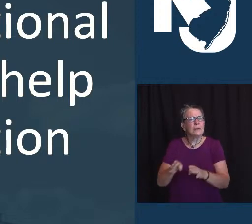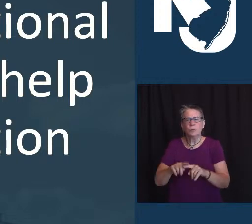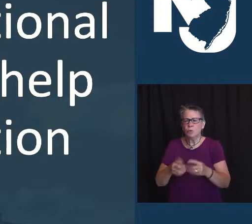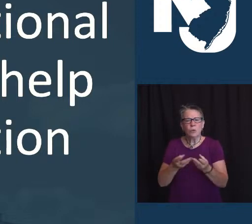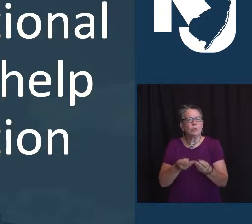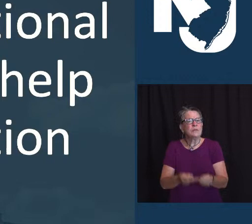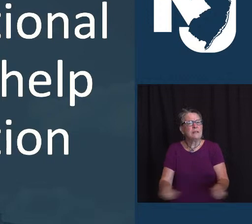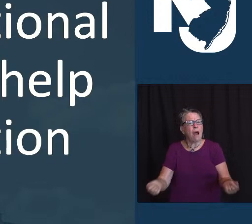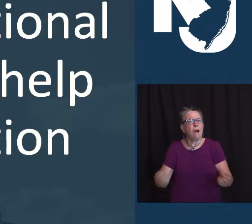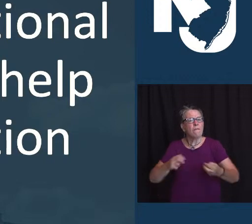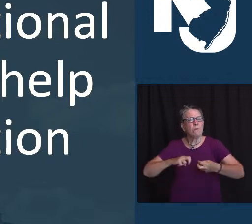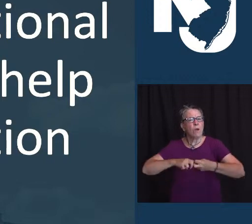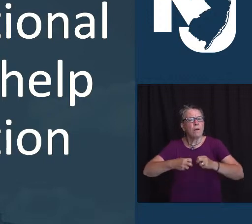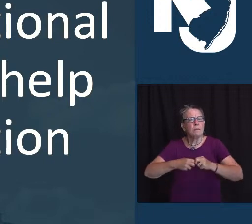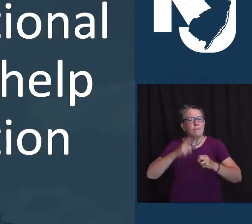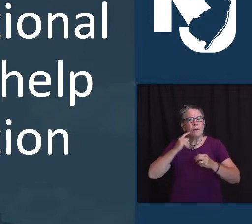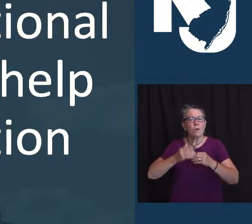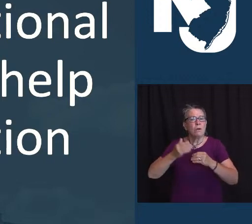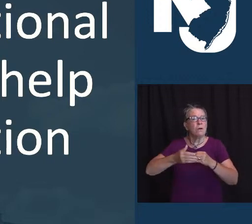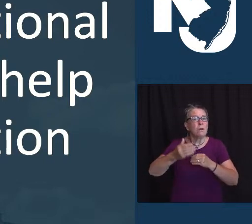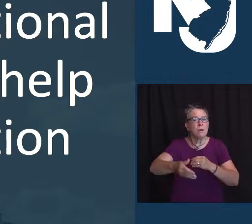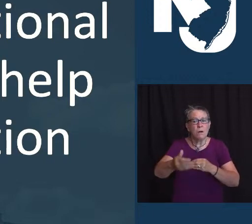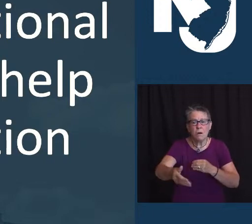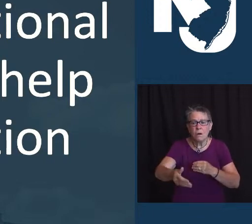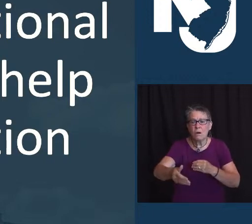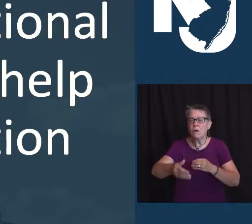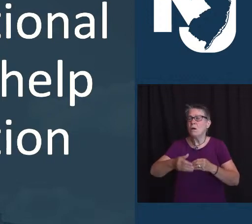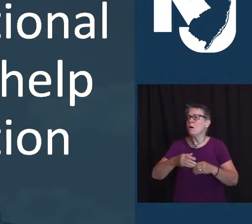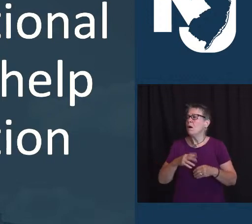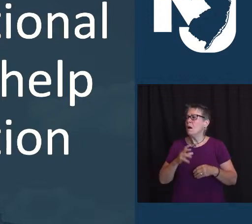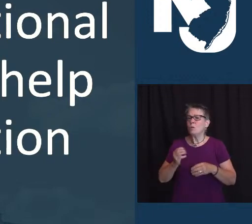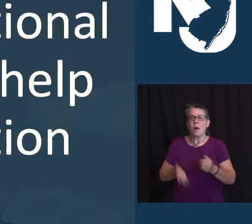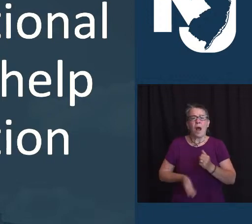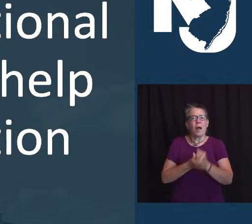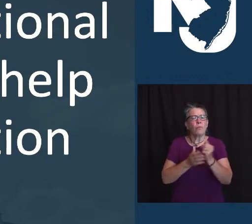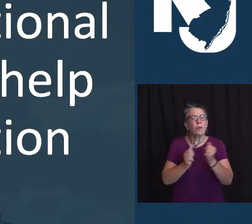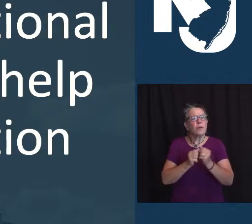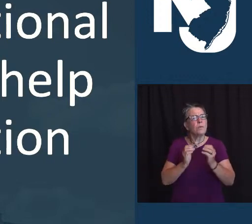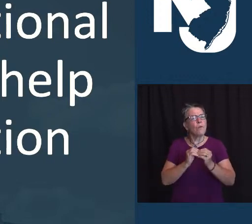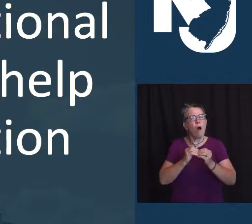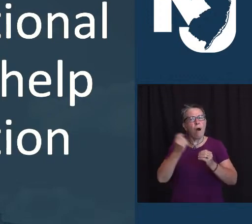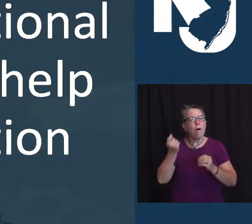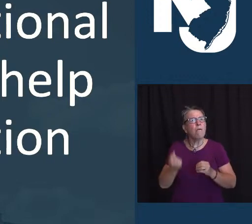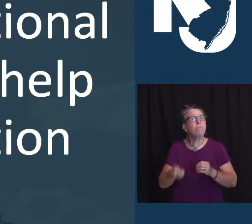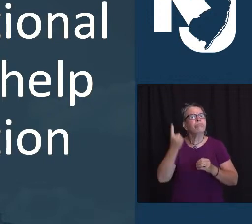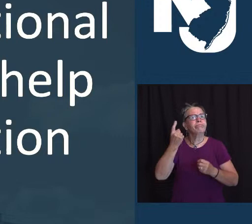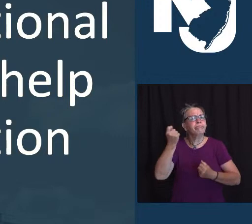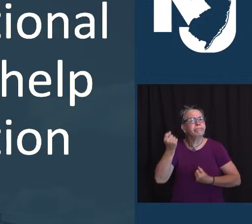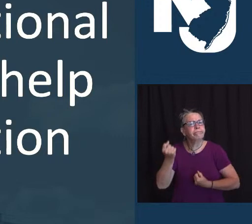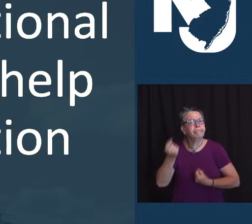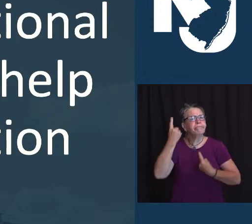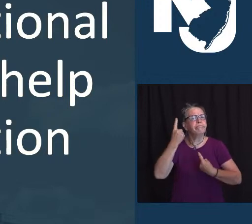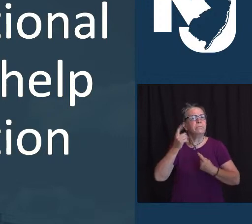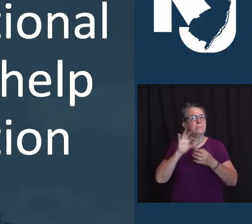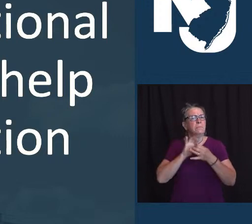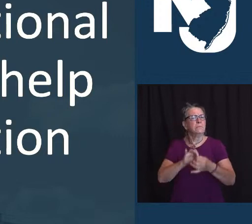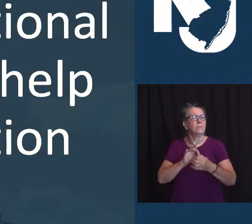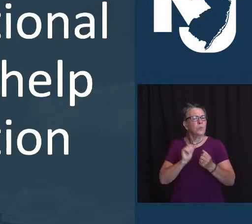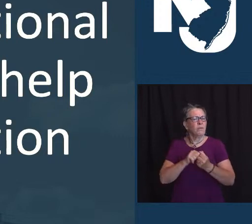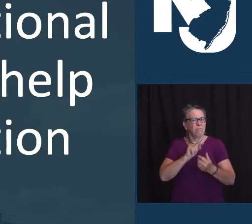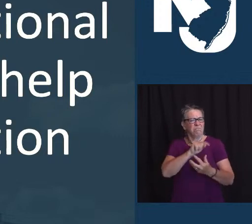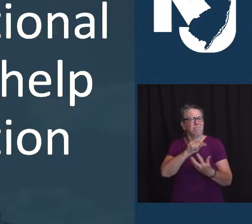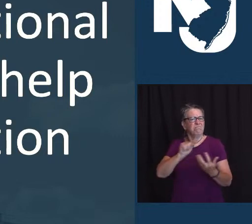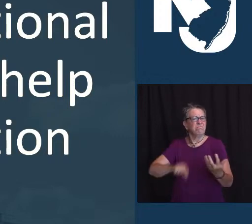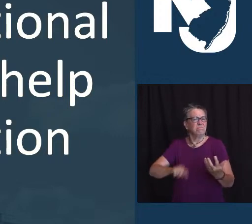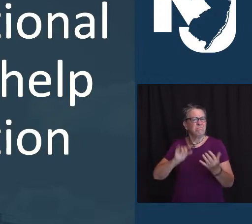hand. As we move forward and eventually fully out, please God, from under the cloud of the pandemic, we must ensure that every student